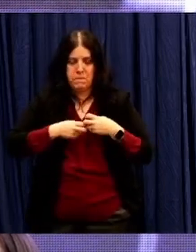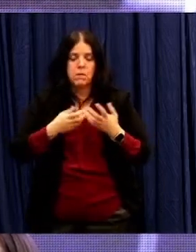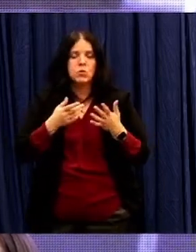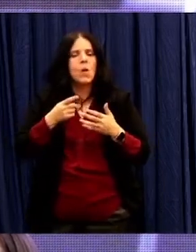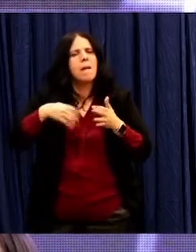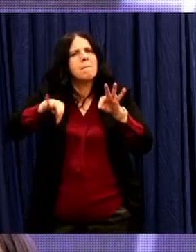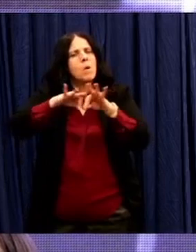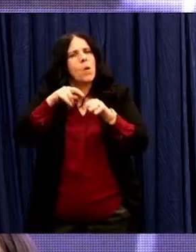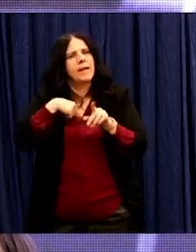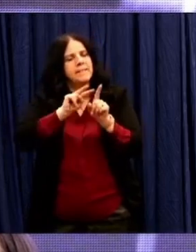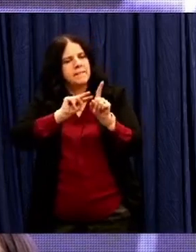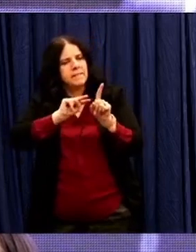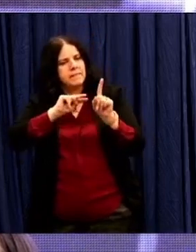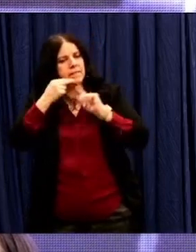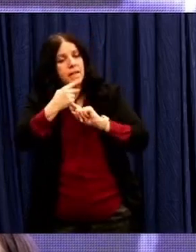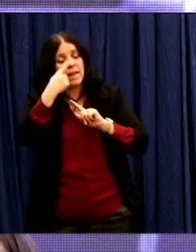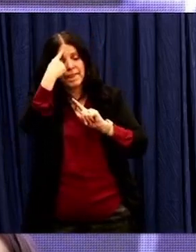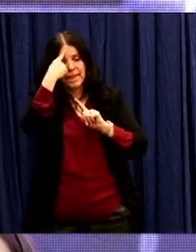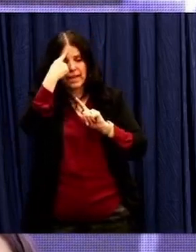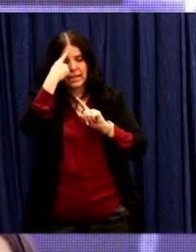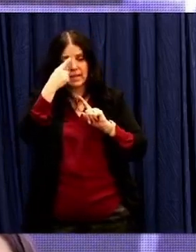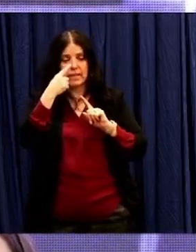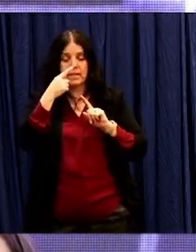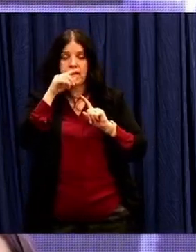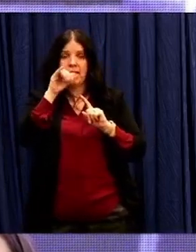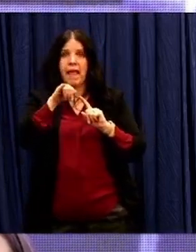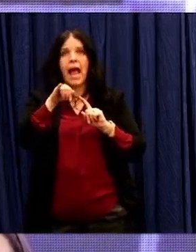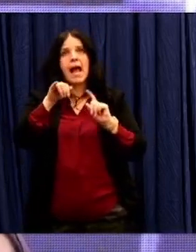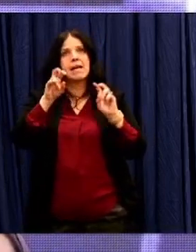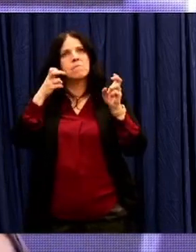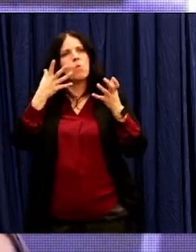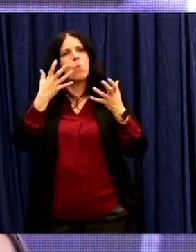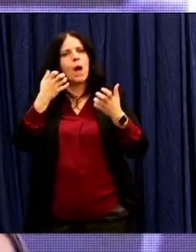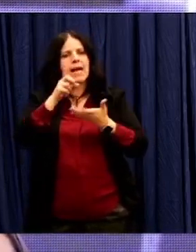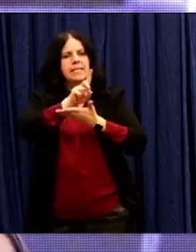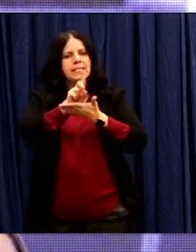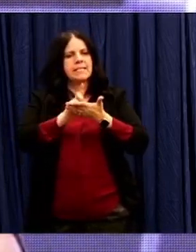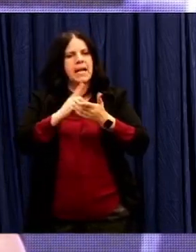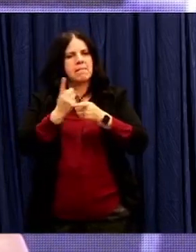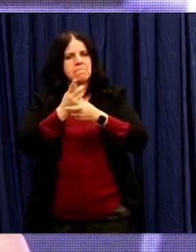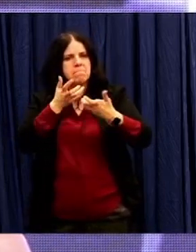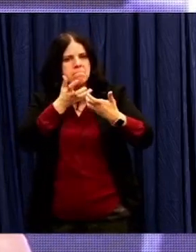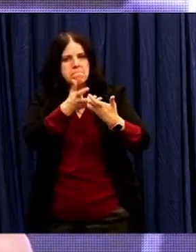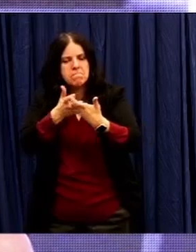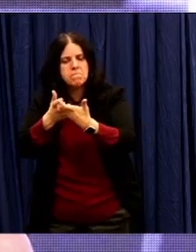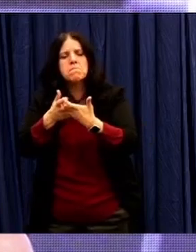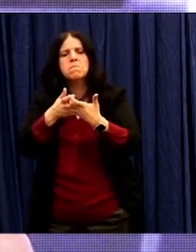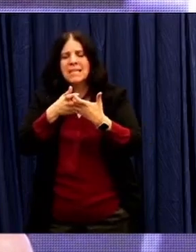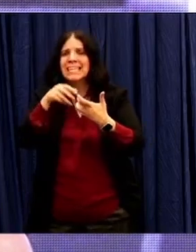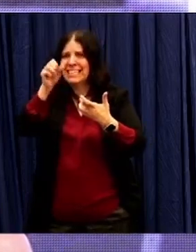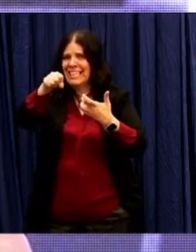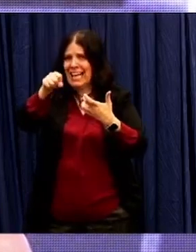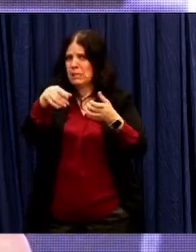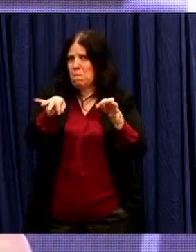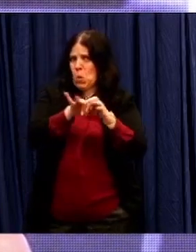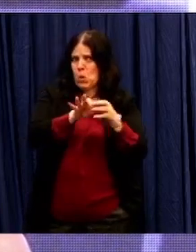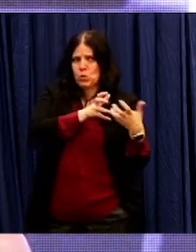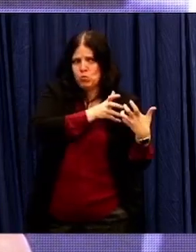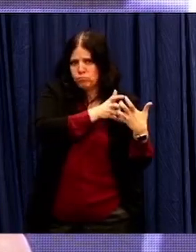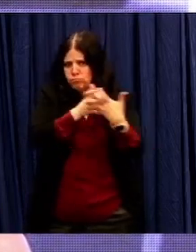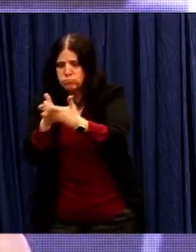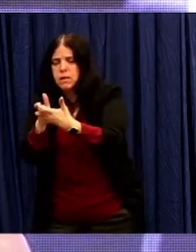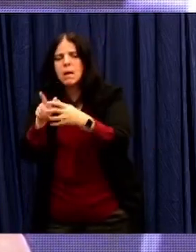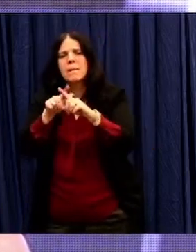thinking of universal design still thinking about that, but also then